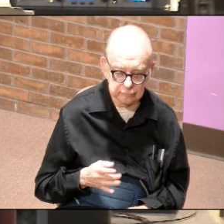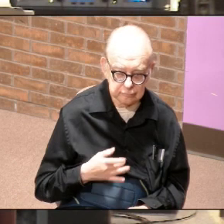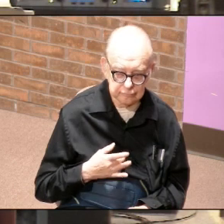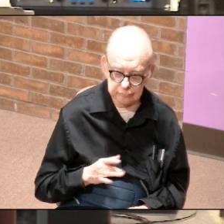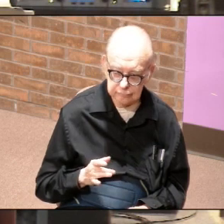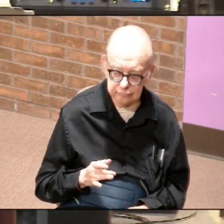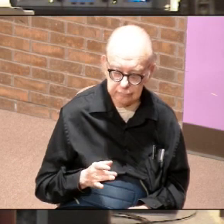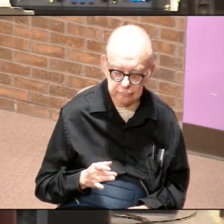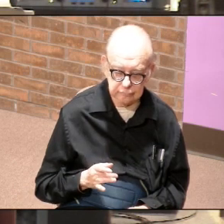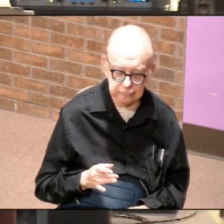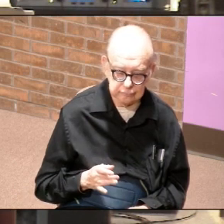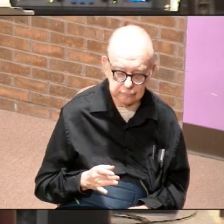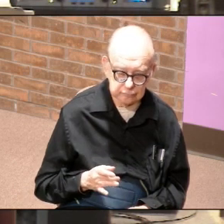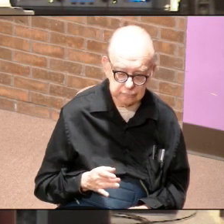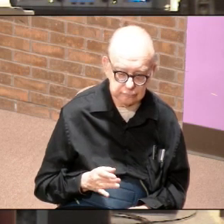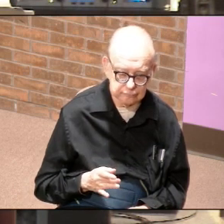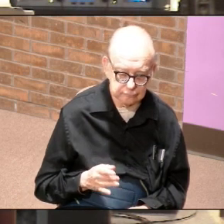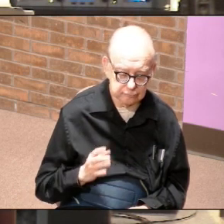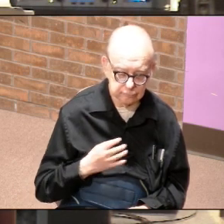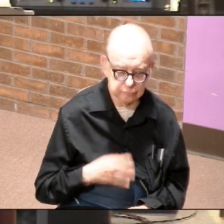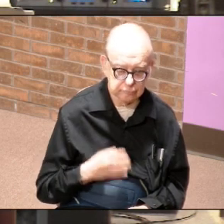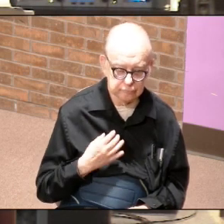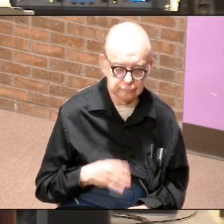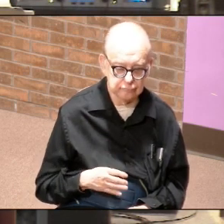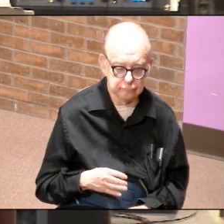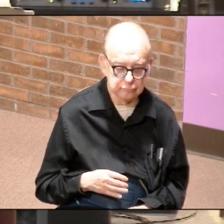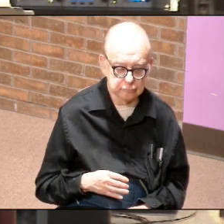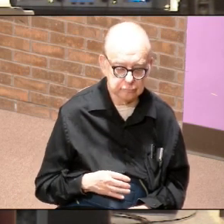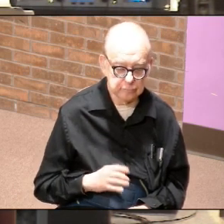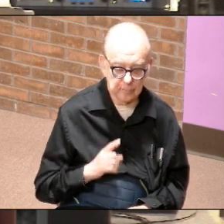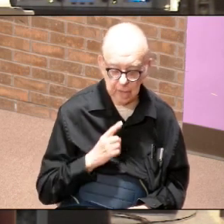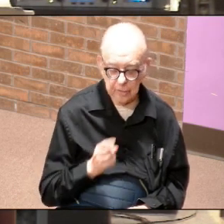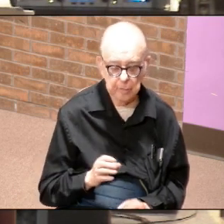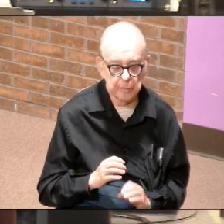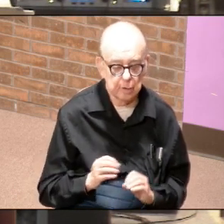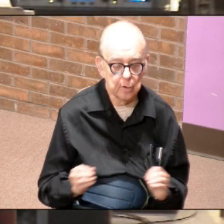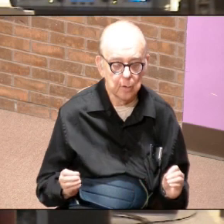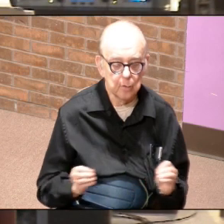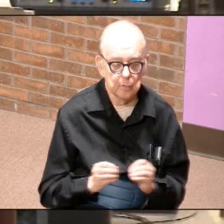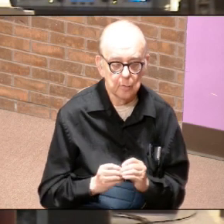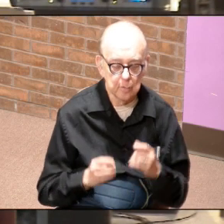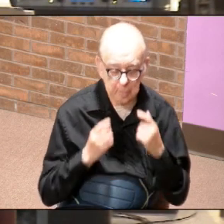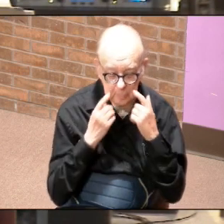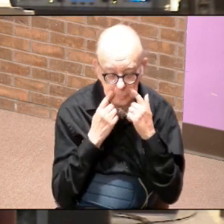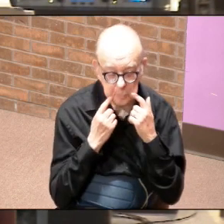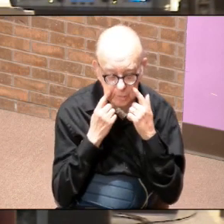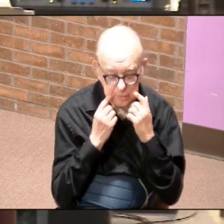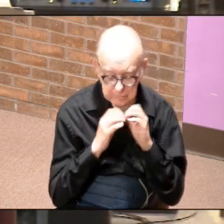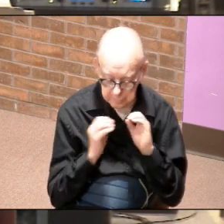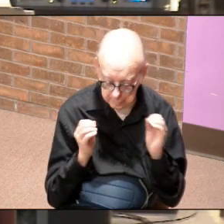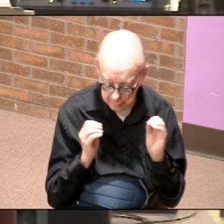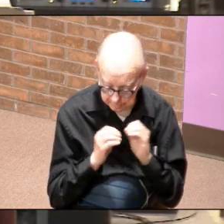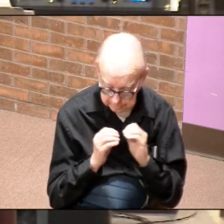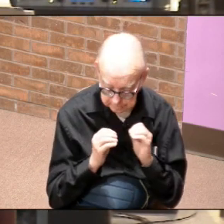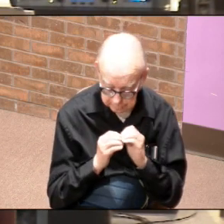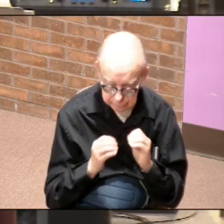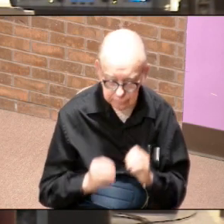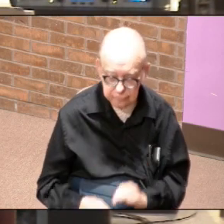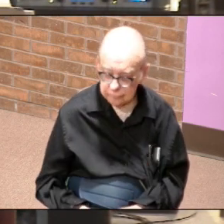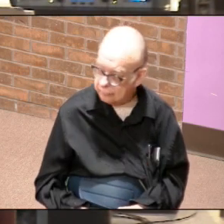Hurt. He also says there's going to be no more tears. No more tears.